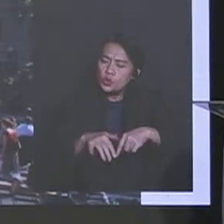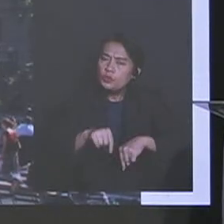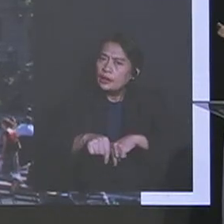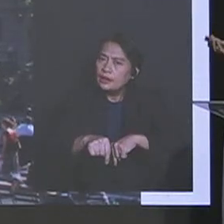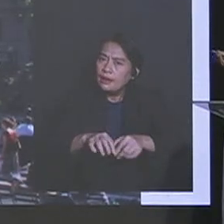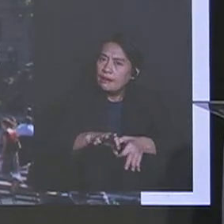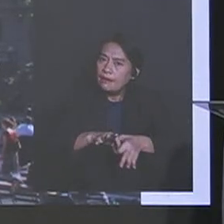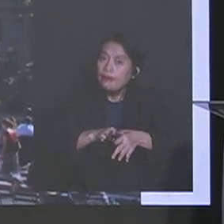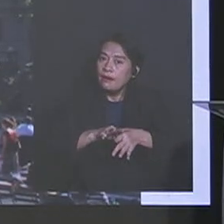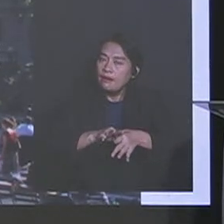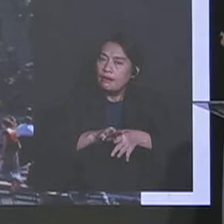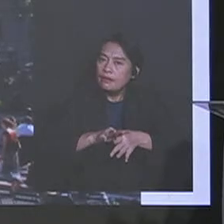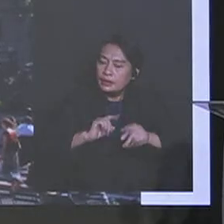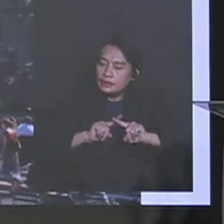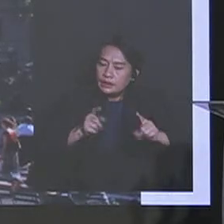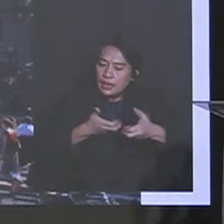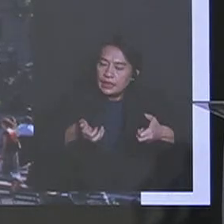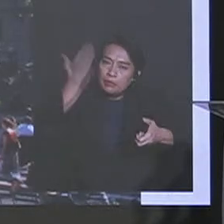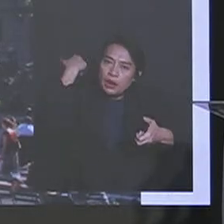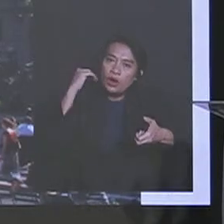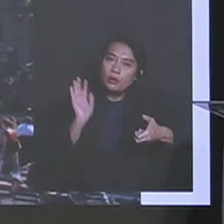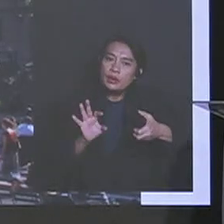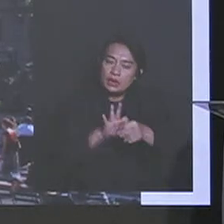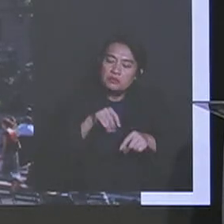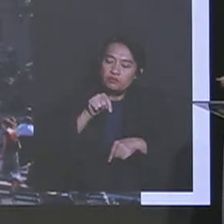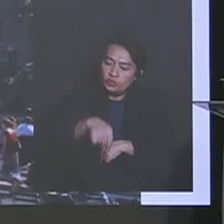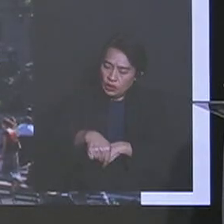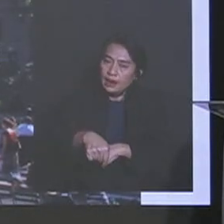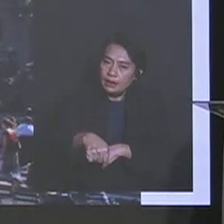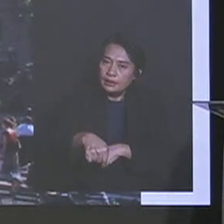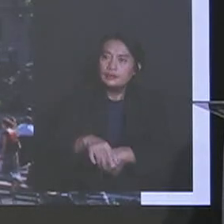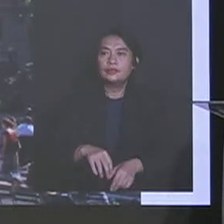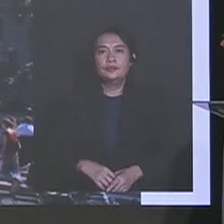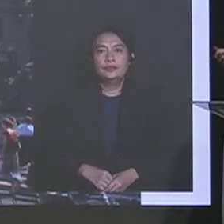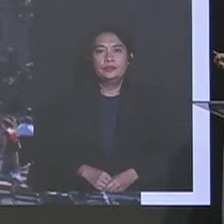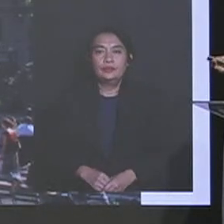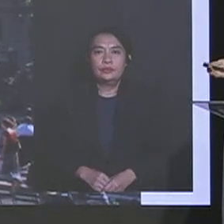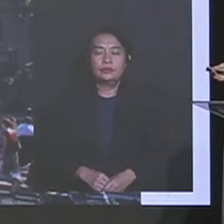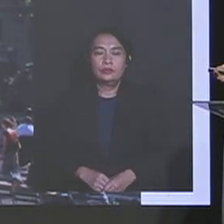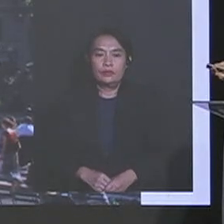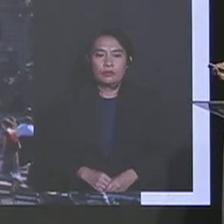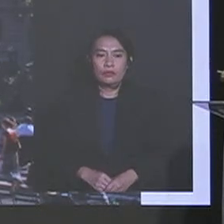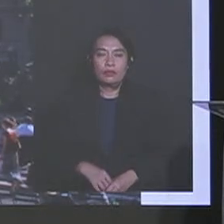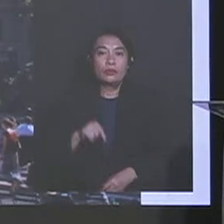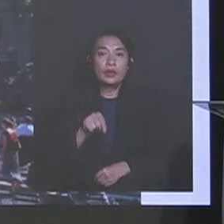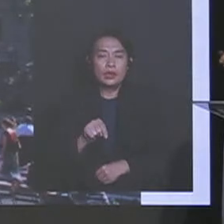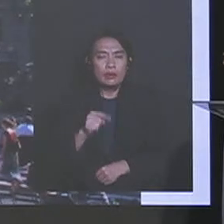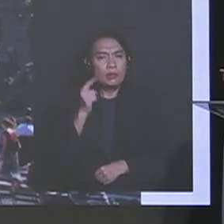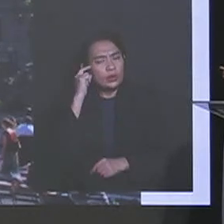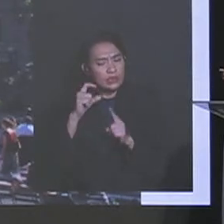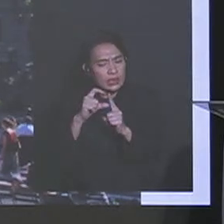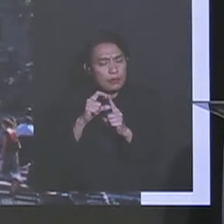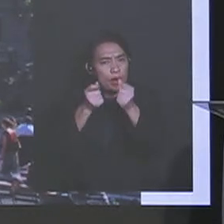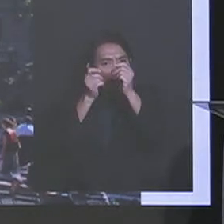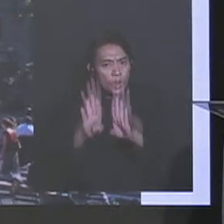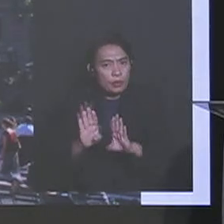And even a lot of times when you know, certain neighborhoods, I wouldn't even use the word design, we would just talk about quality, you know, and substitute